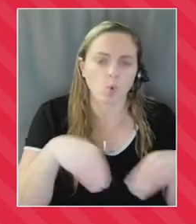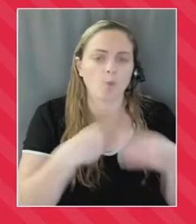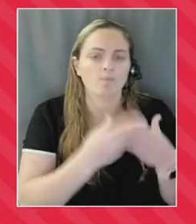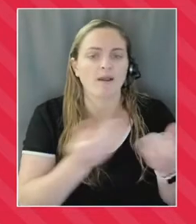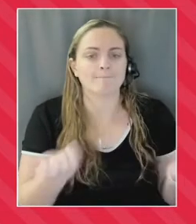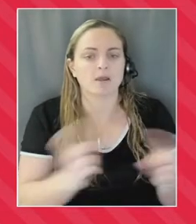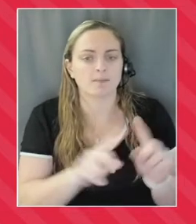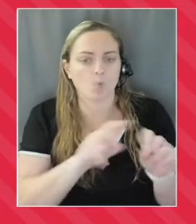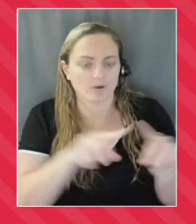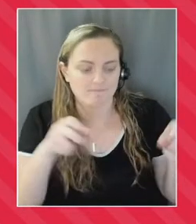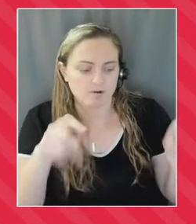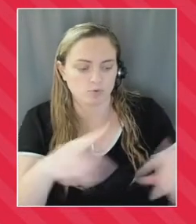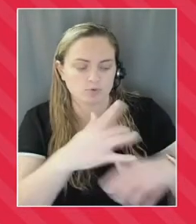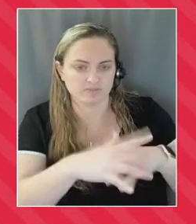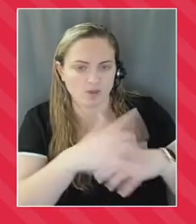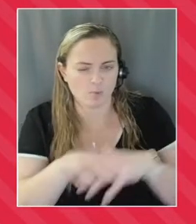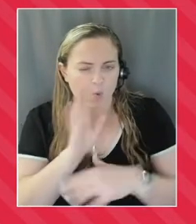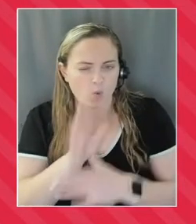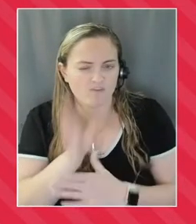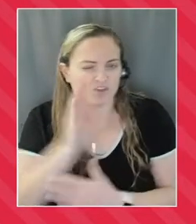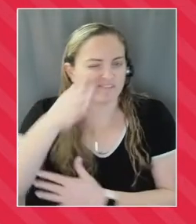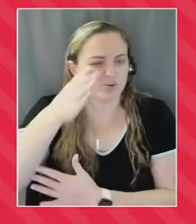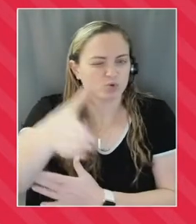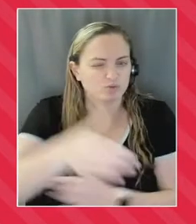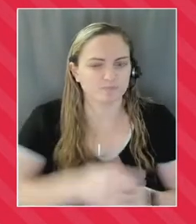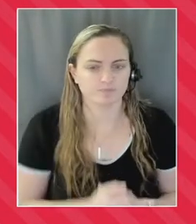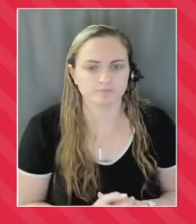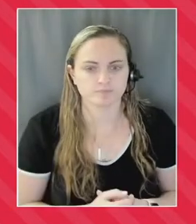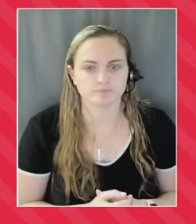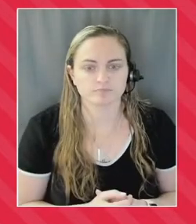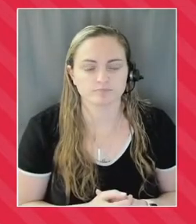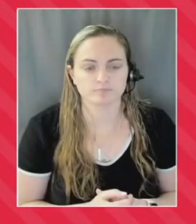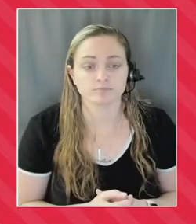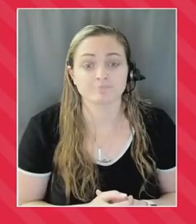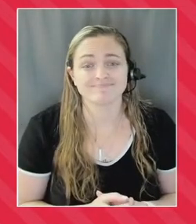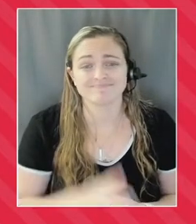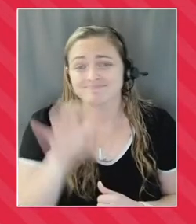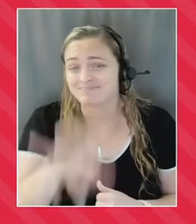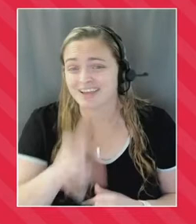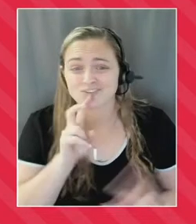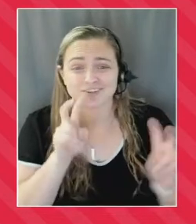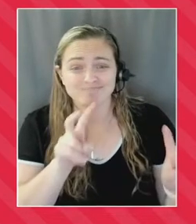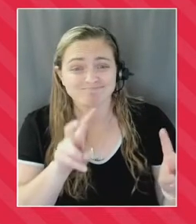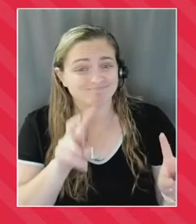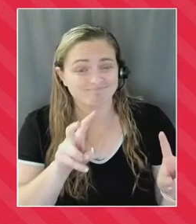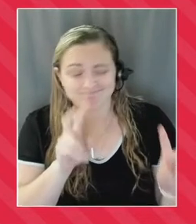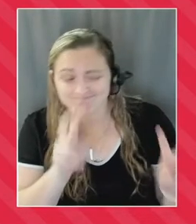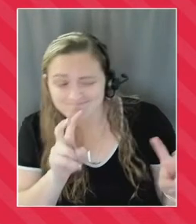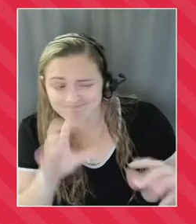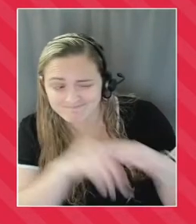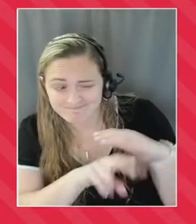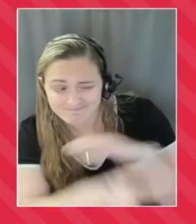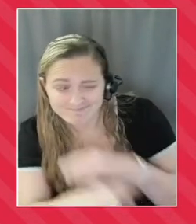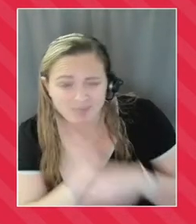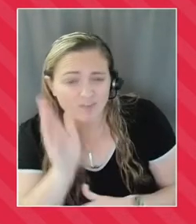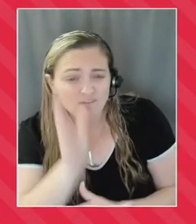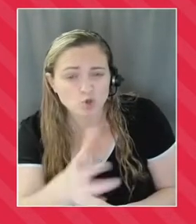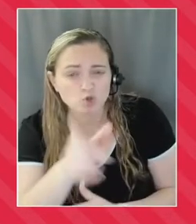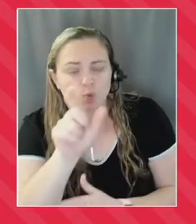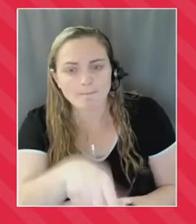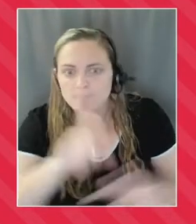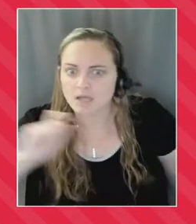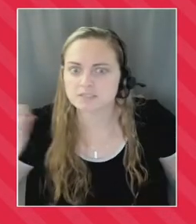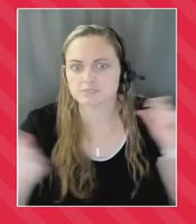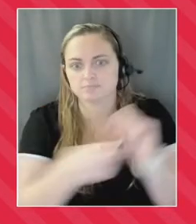more opportunities, I'm sure, for the future. And so that's what we're looking to is the future. We must evolve. We know